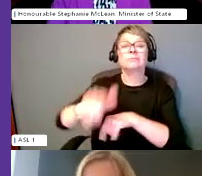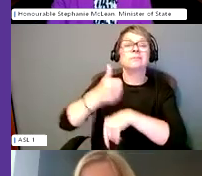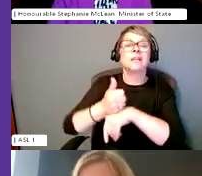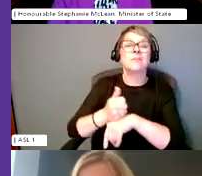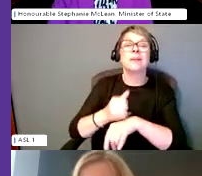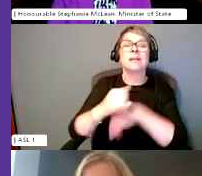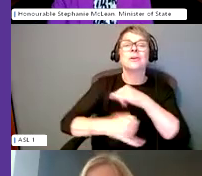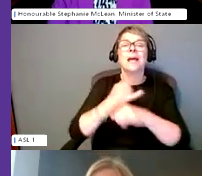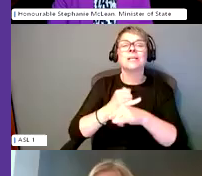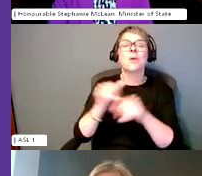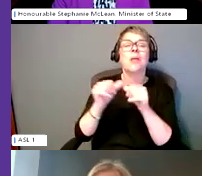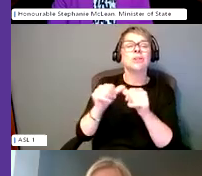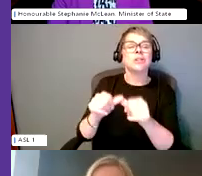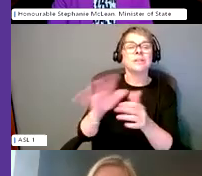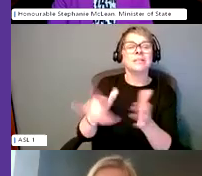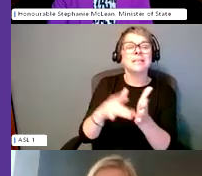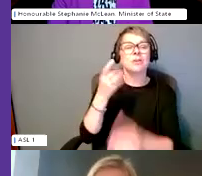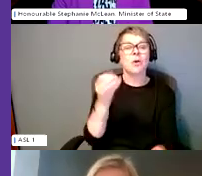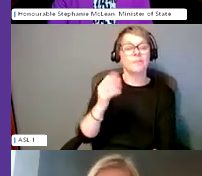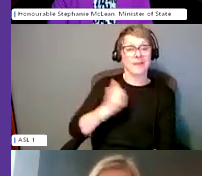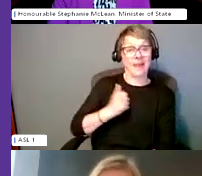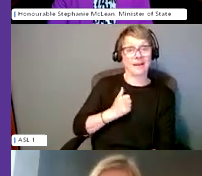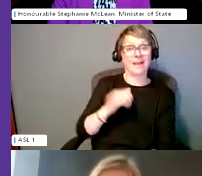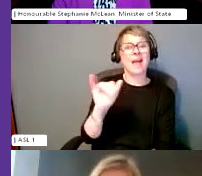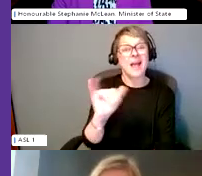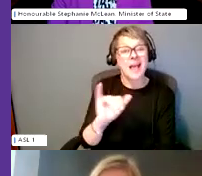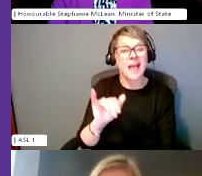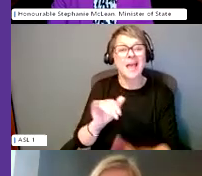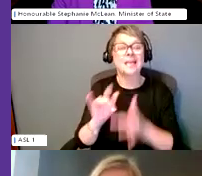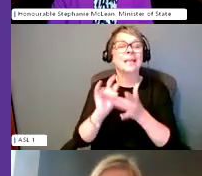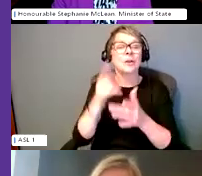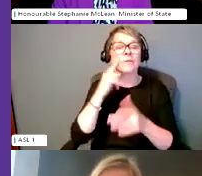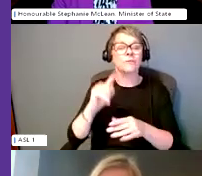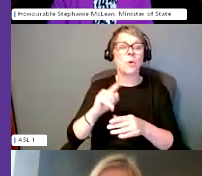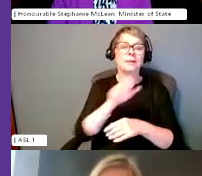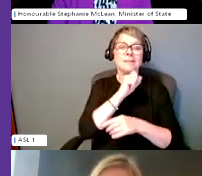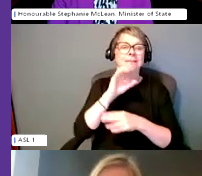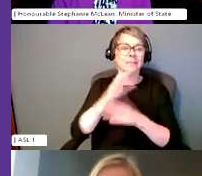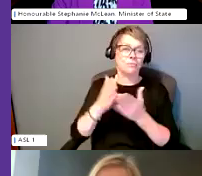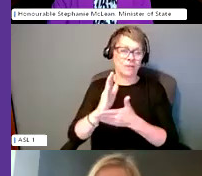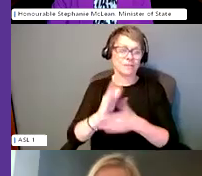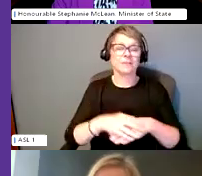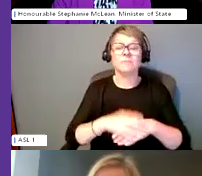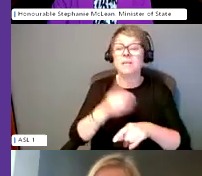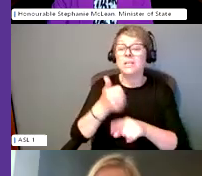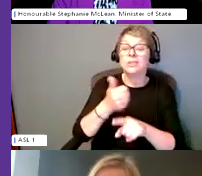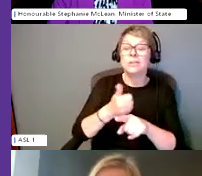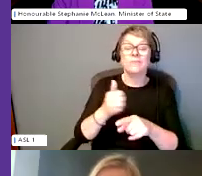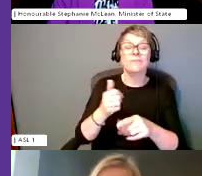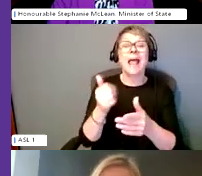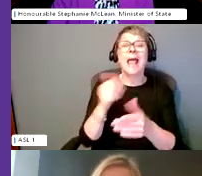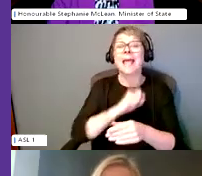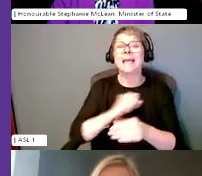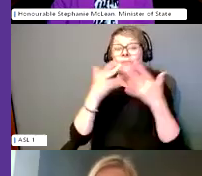Longevity Centre Canada and a global leader in elder rights advocacy. She helped establish Canada's Age-Friendly